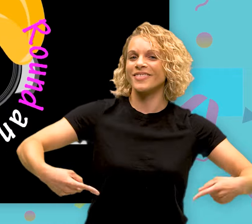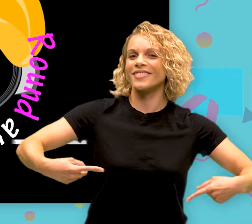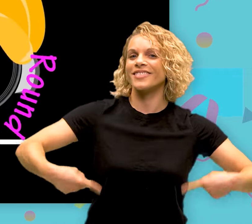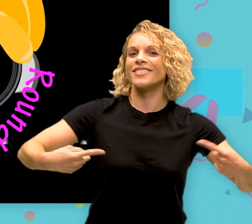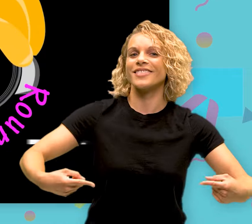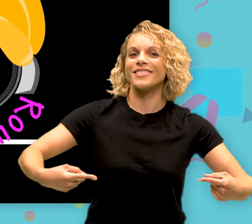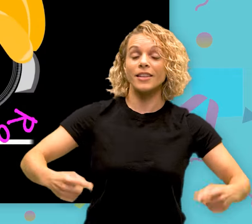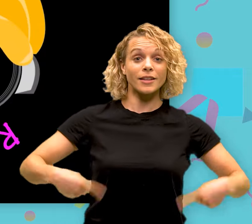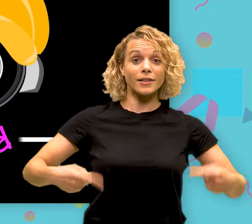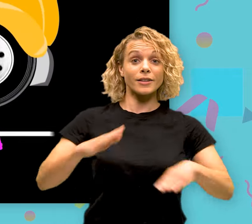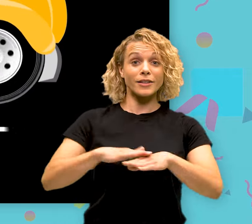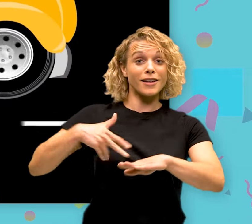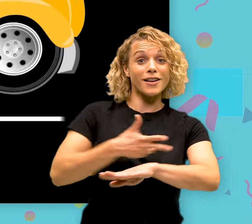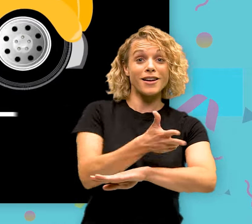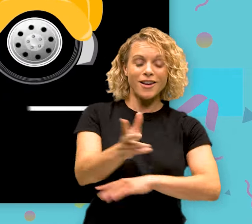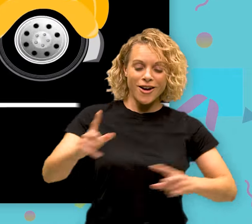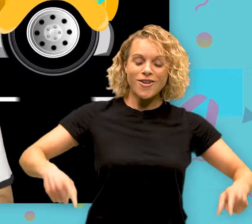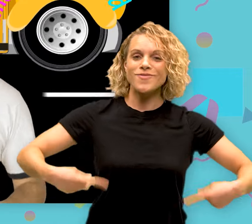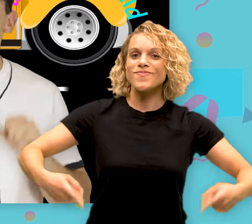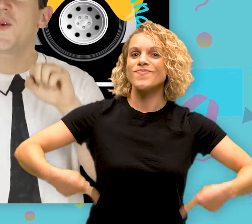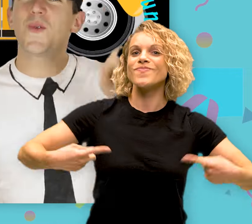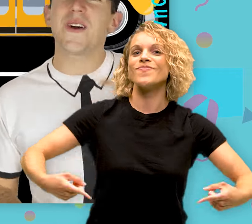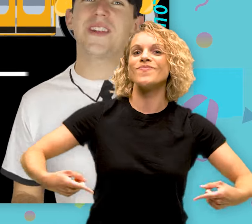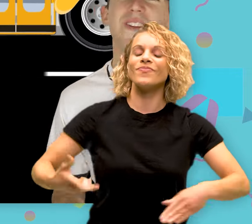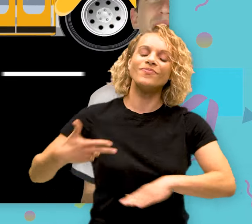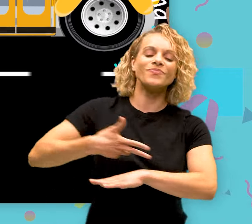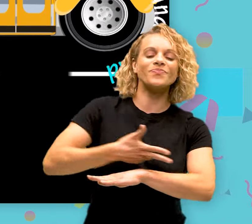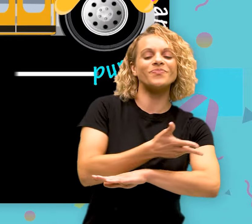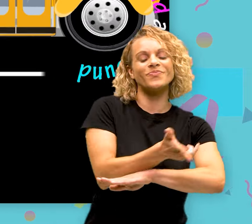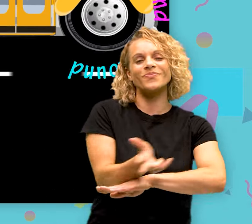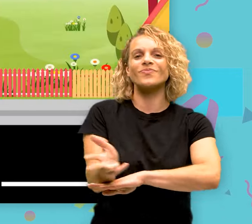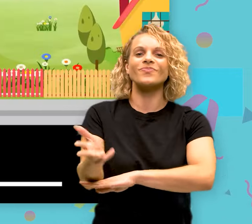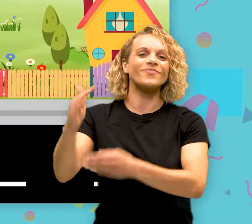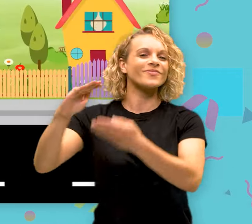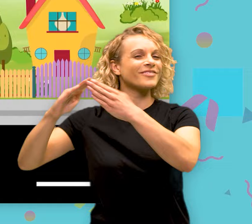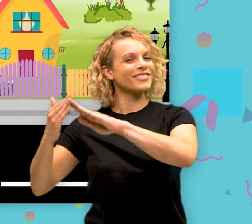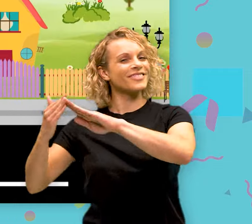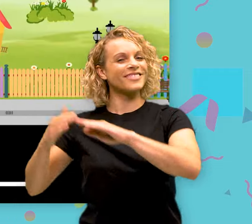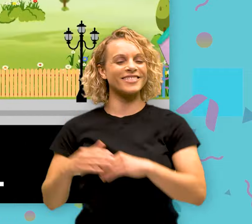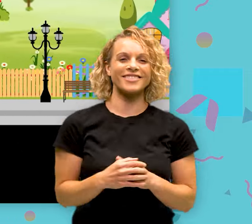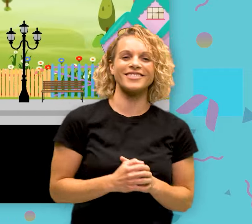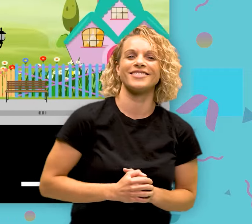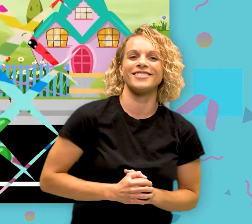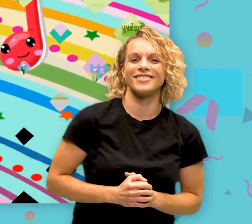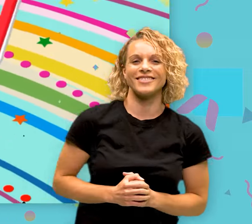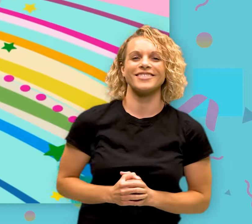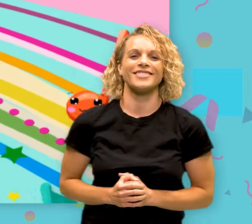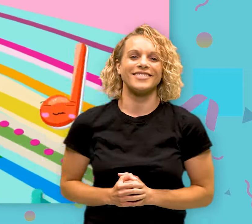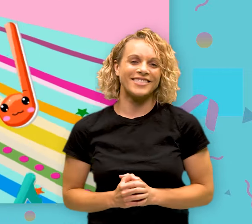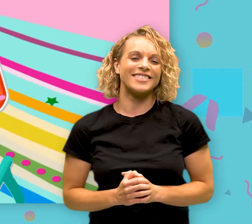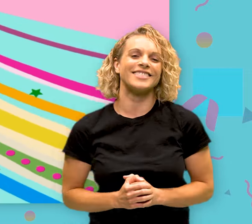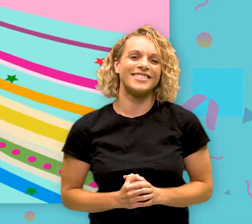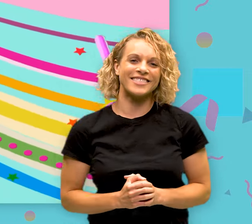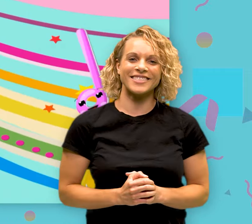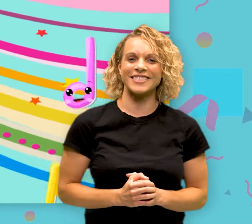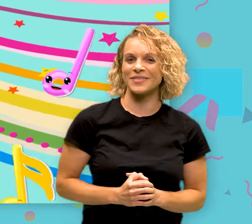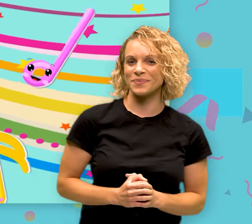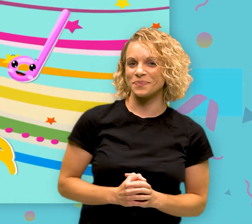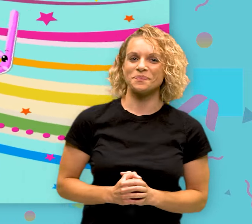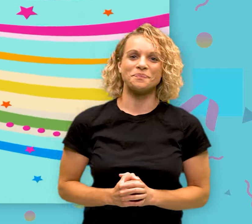round, round and round. The wheels on the bus go round and round, all through the town.